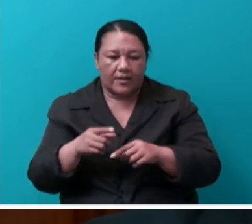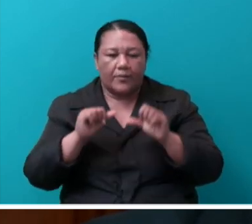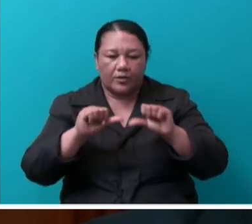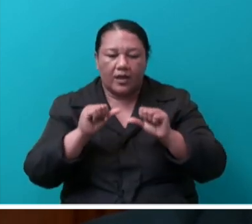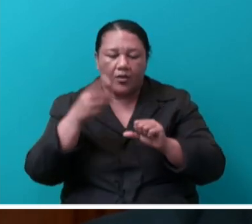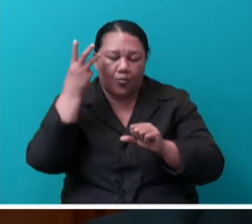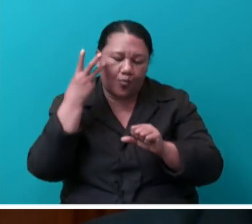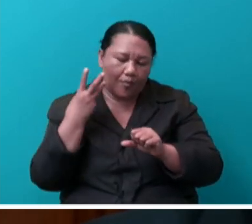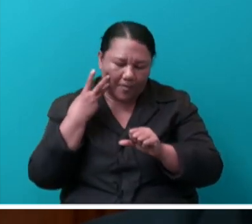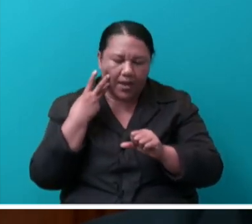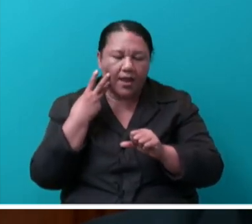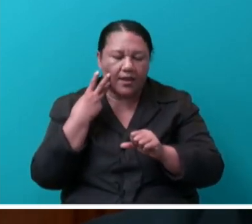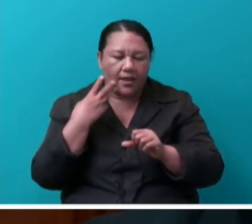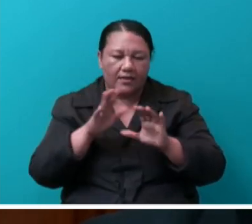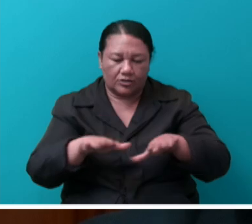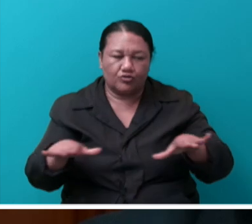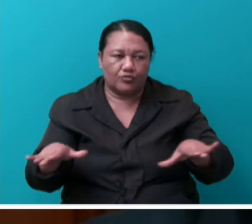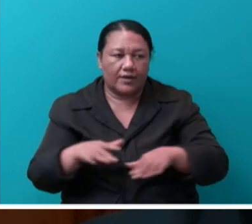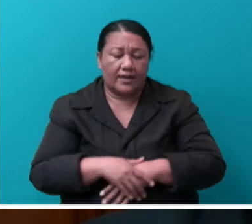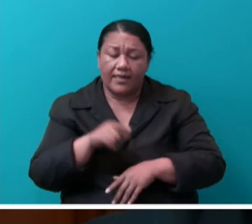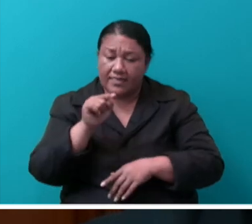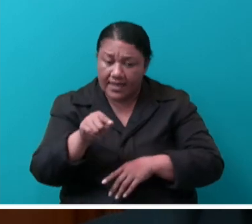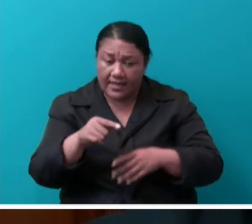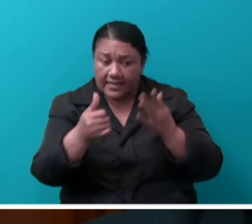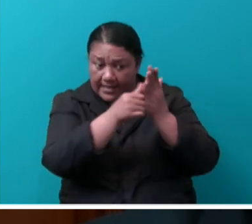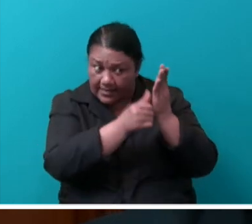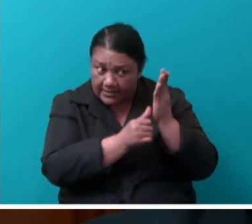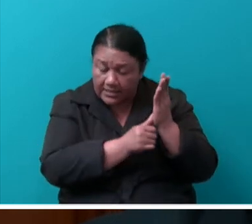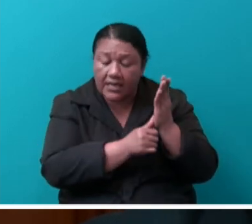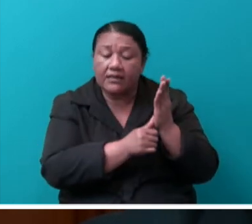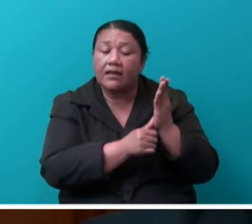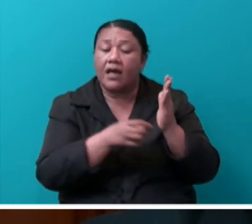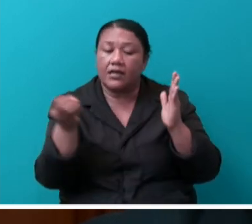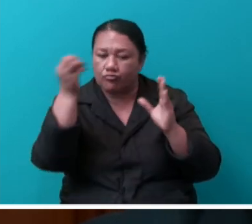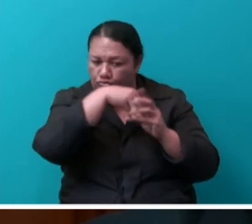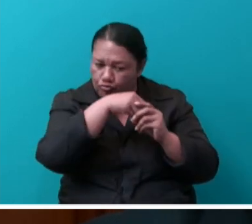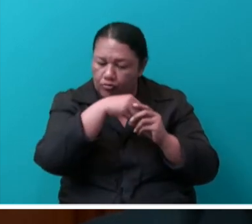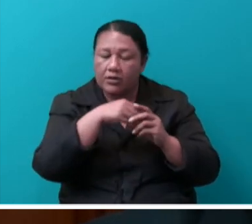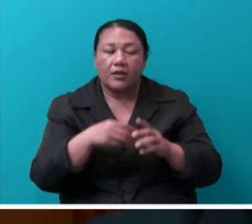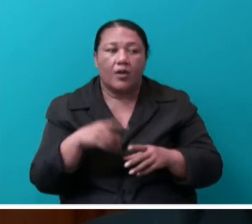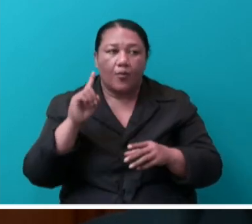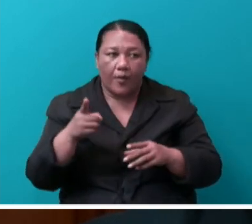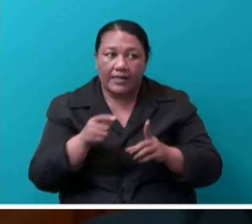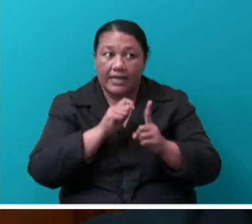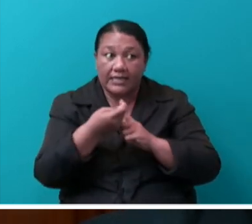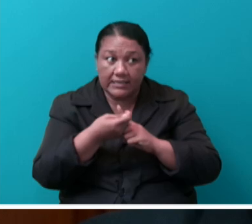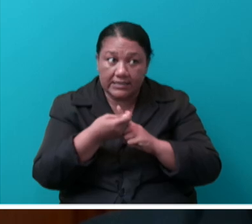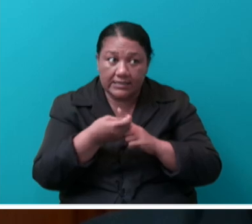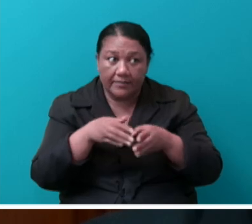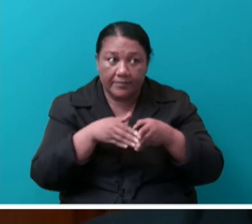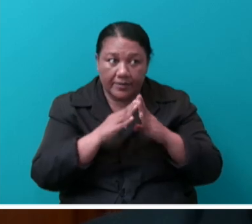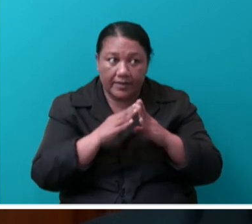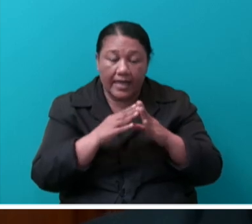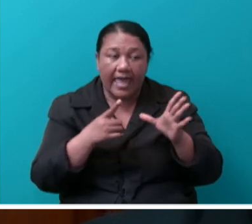truly significant that they have prioritized this and put this on their agenda, because the traditional setting is a key